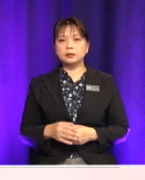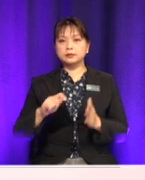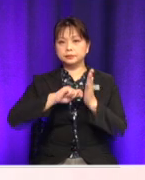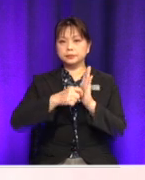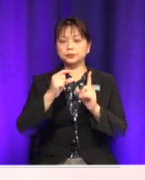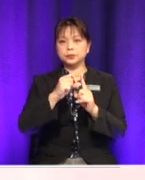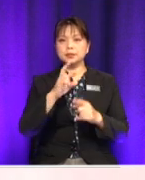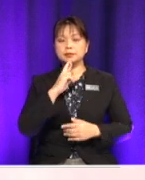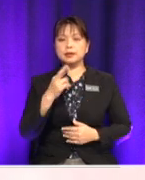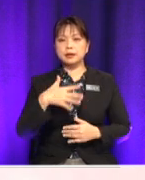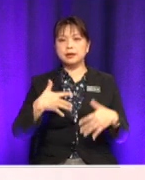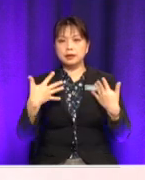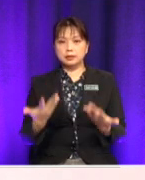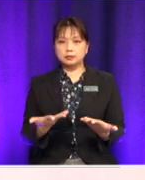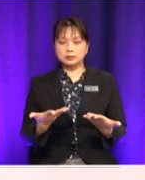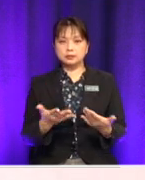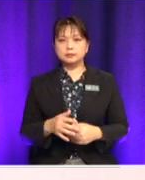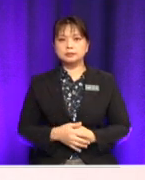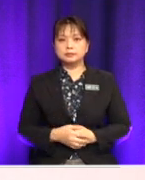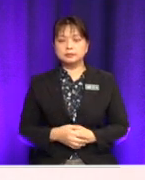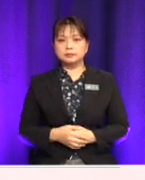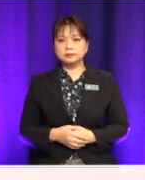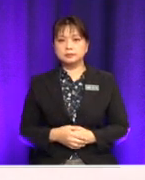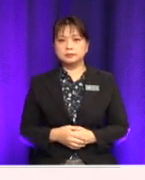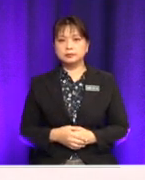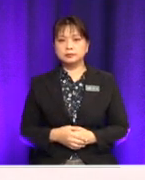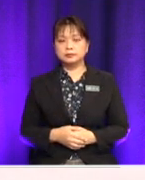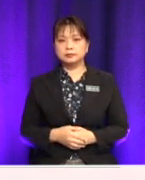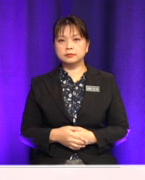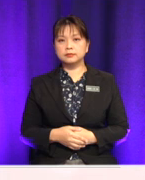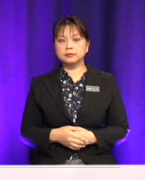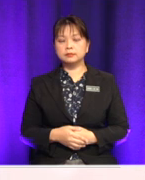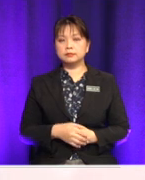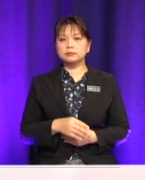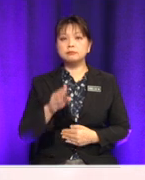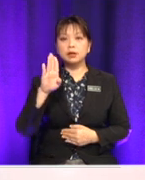how, long, plastic bottle and